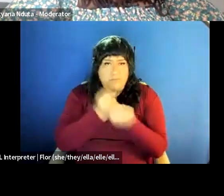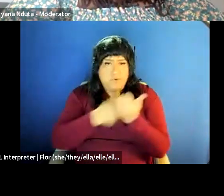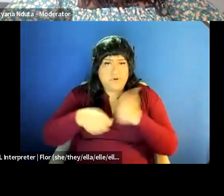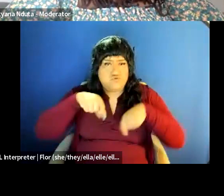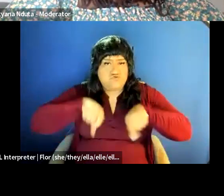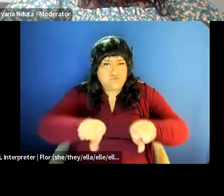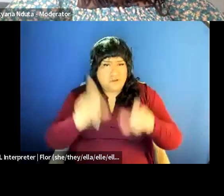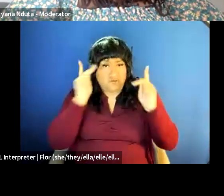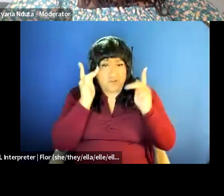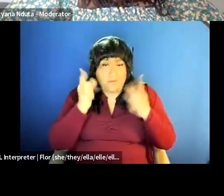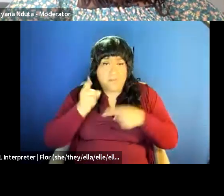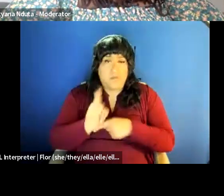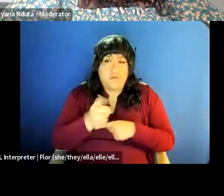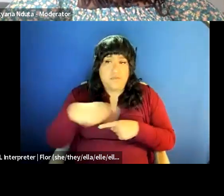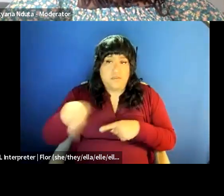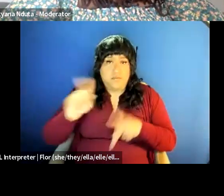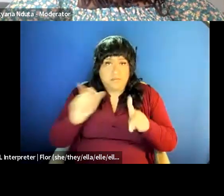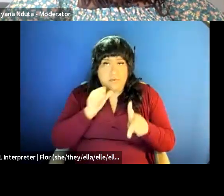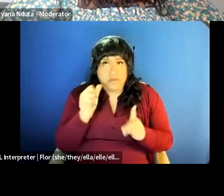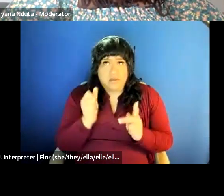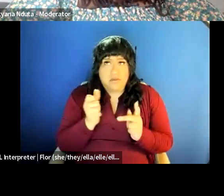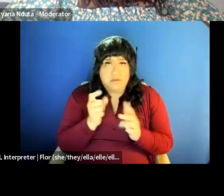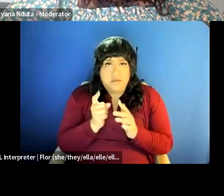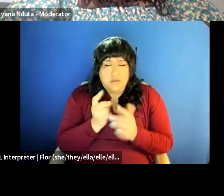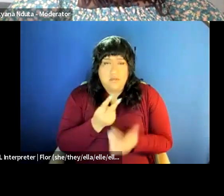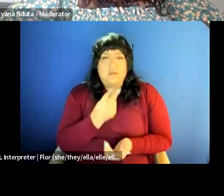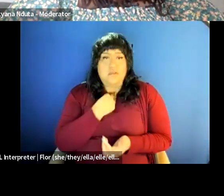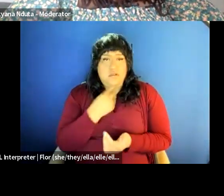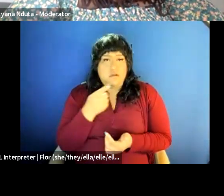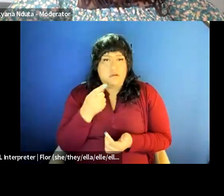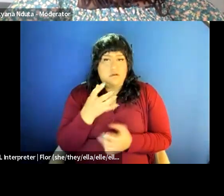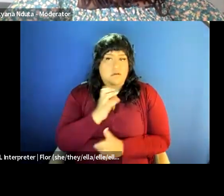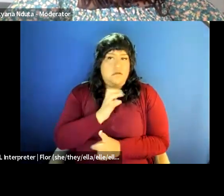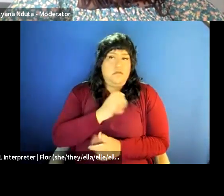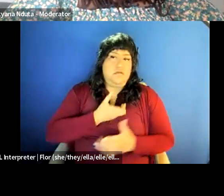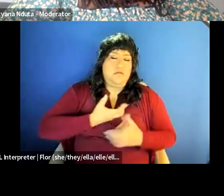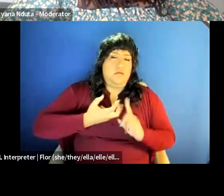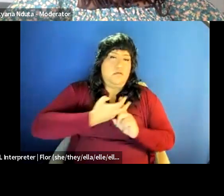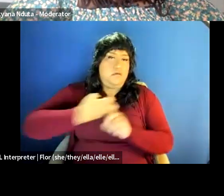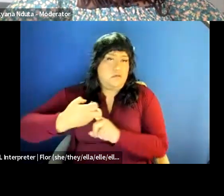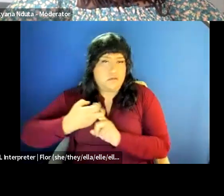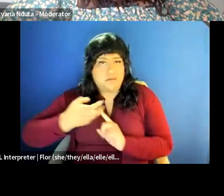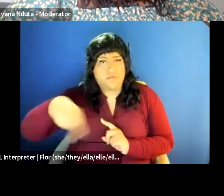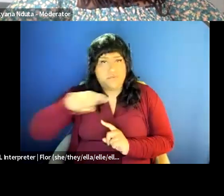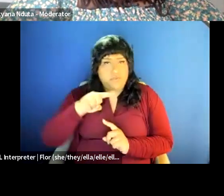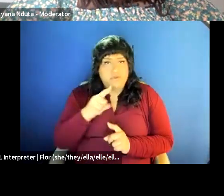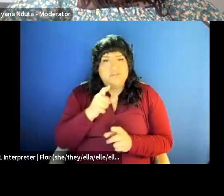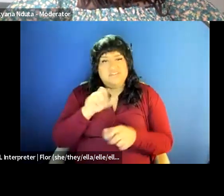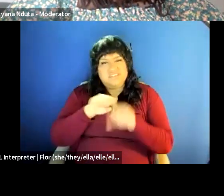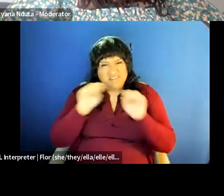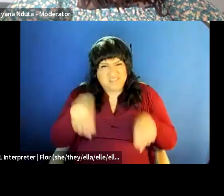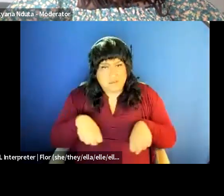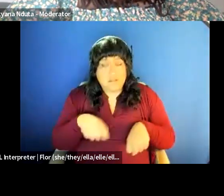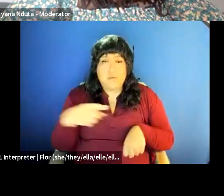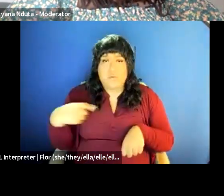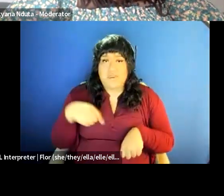so that people don't end up getting sucked into these systems. And then just really, we need like better